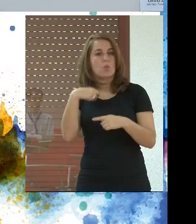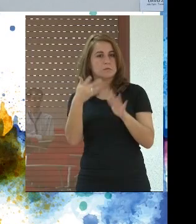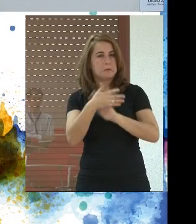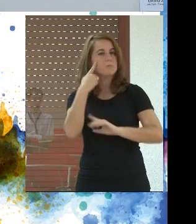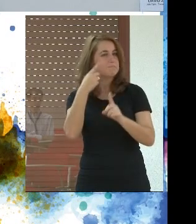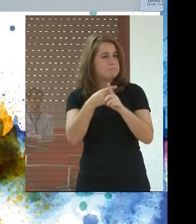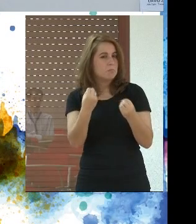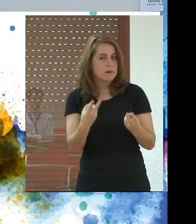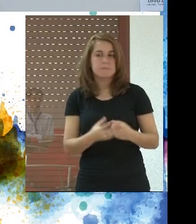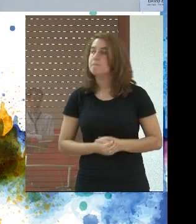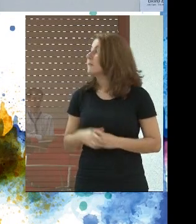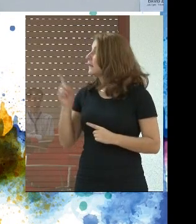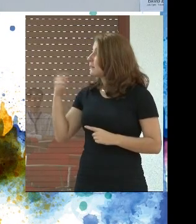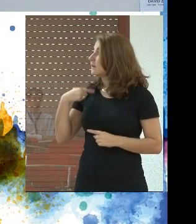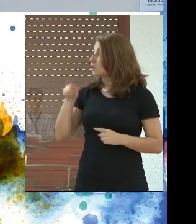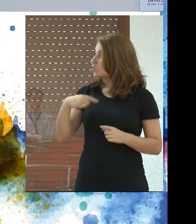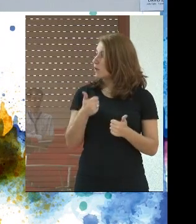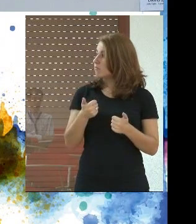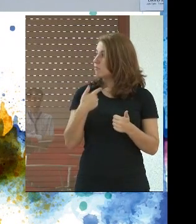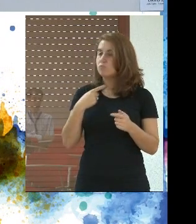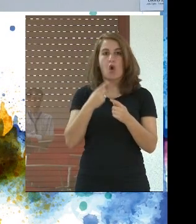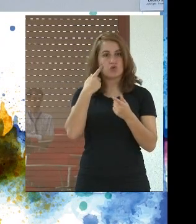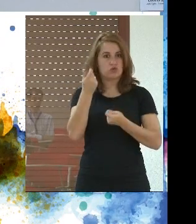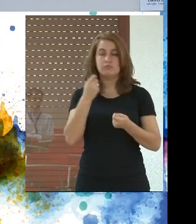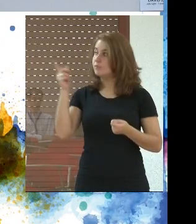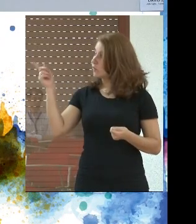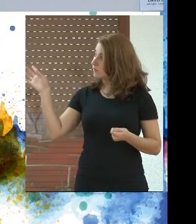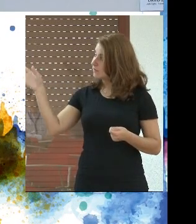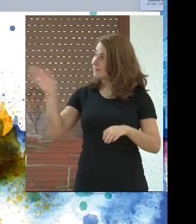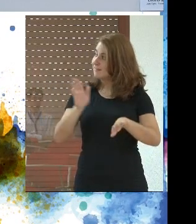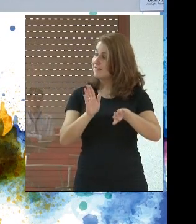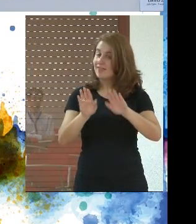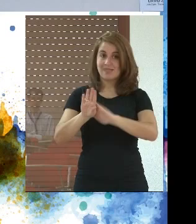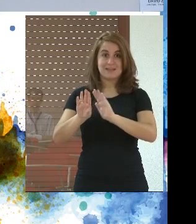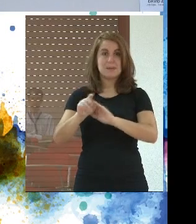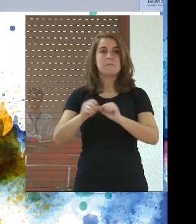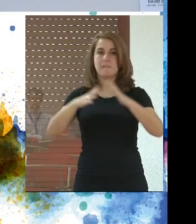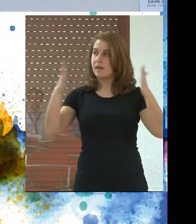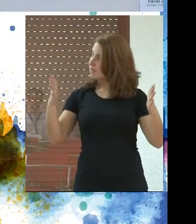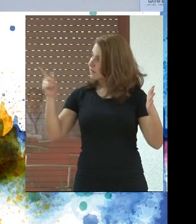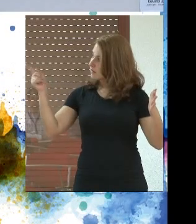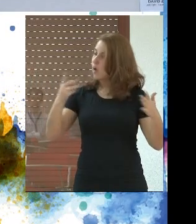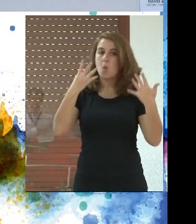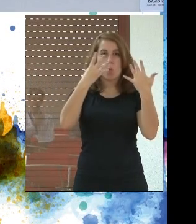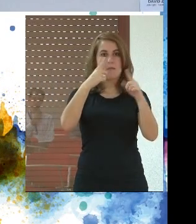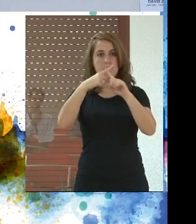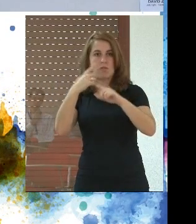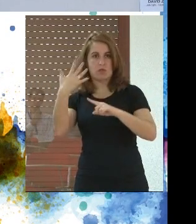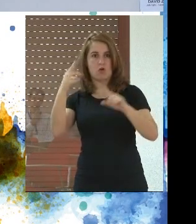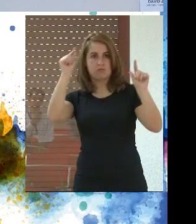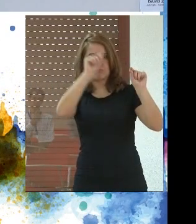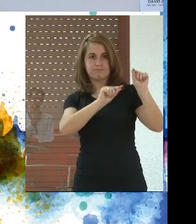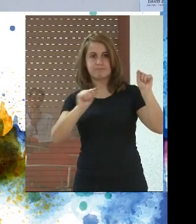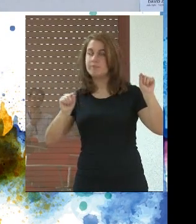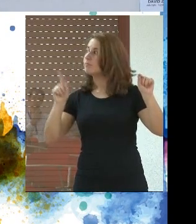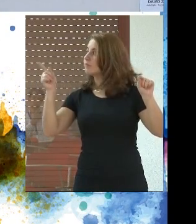between 0 and 5, which I will later explain, and various navigation commands where the keyboard on the right, this is